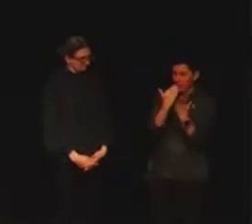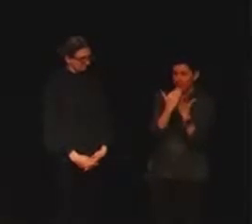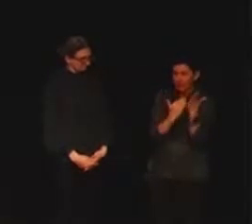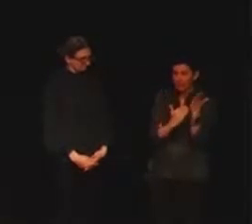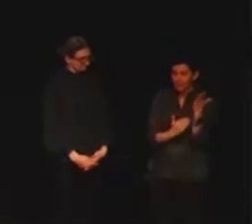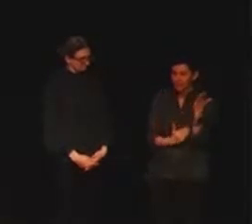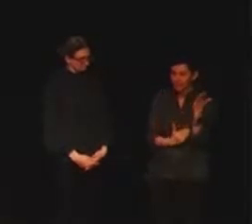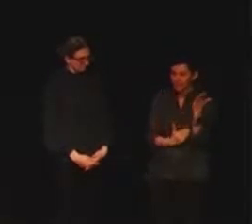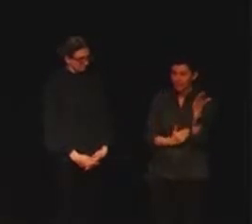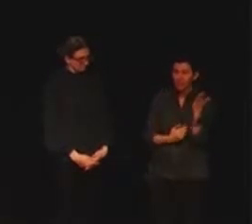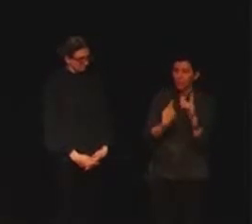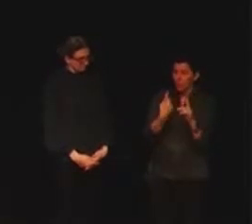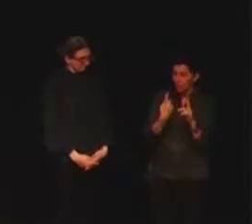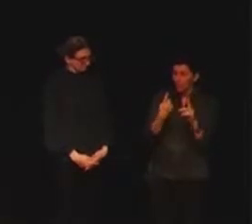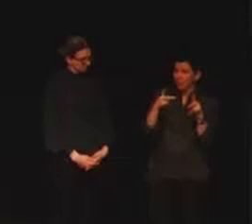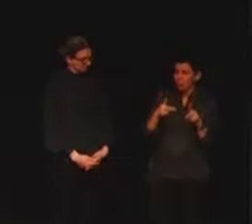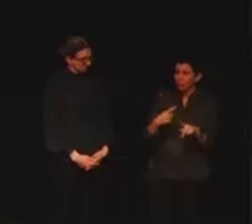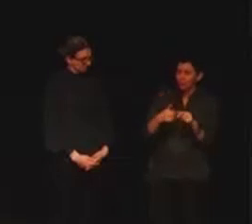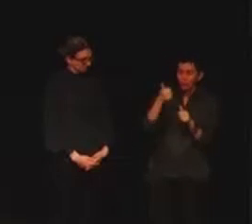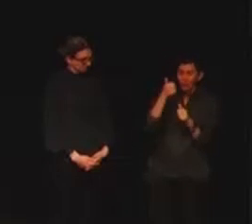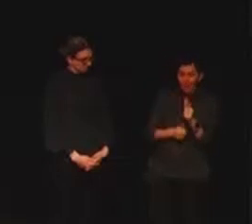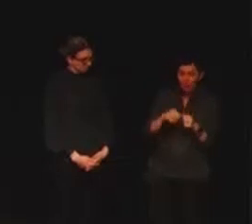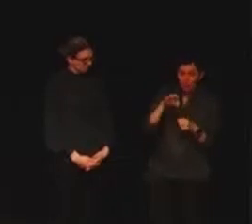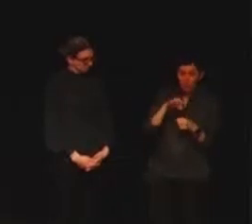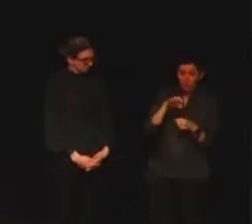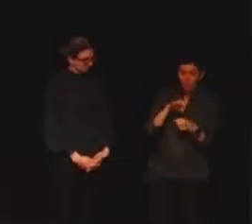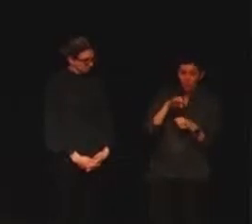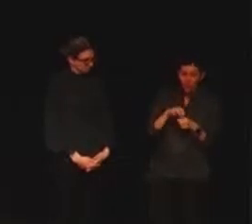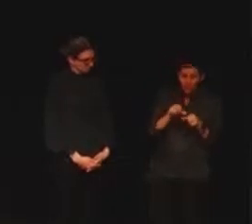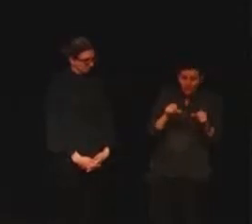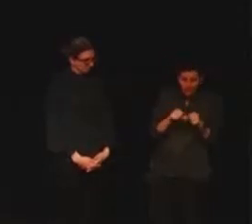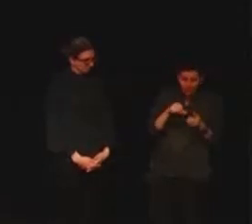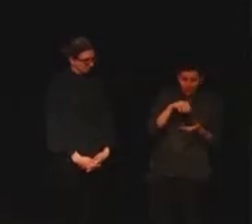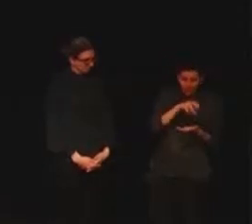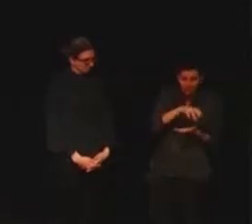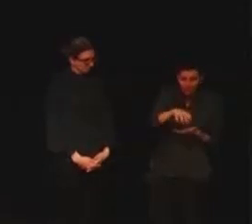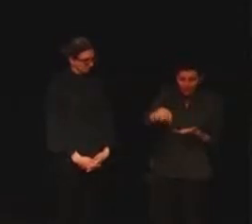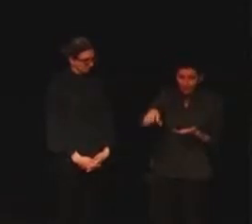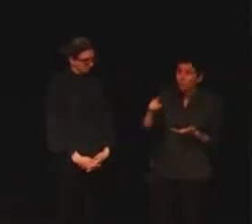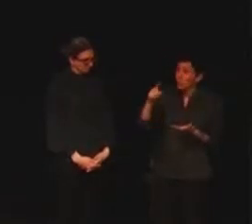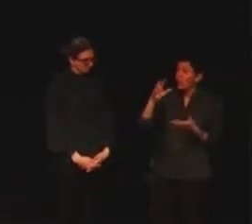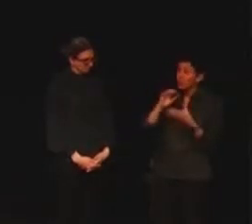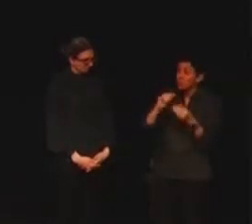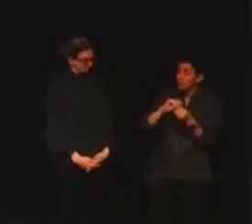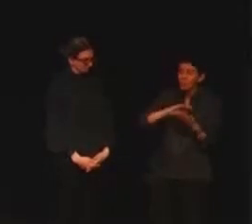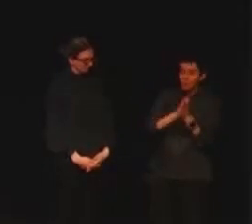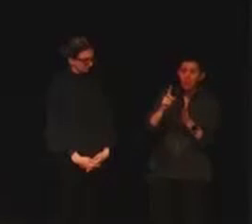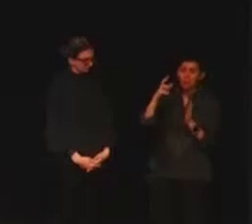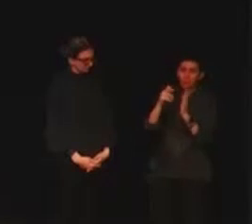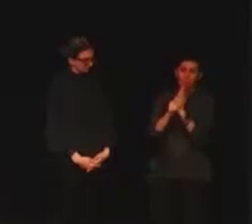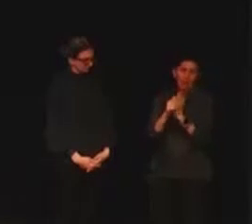one from every voting district in Georgia. And we turned those into little pamphlets that we would use at the Capitol building.